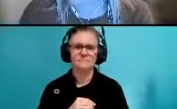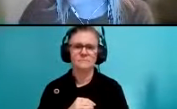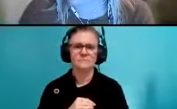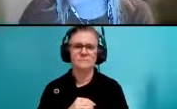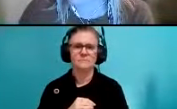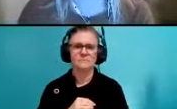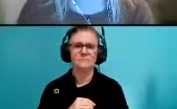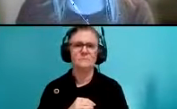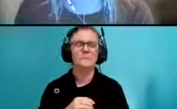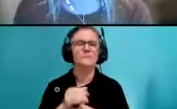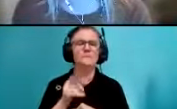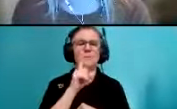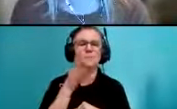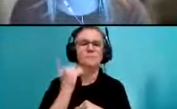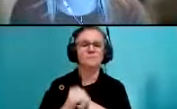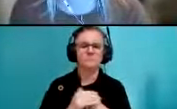slide.